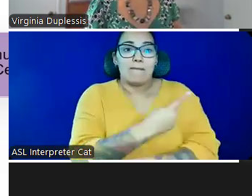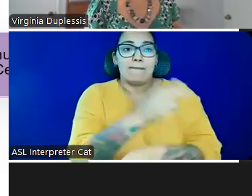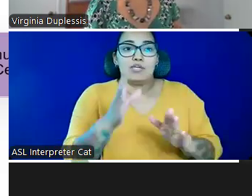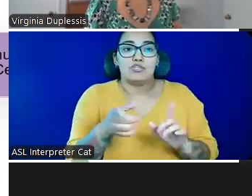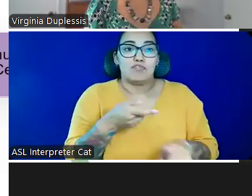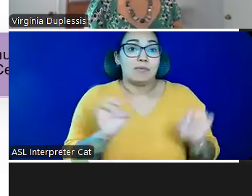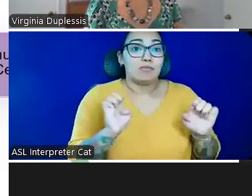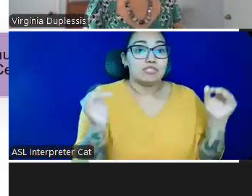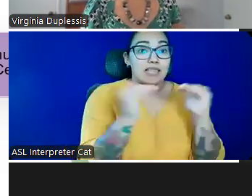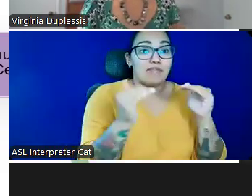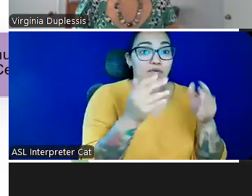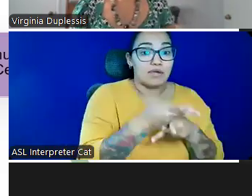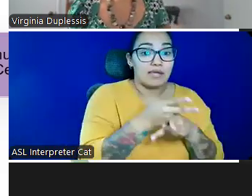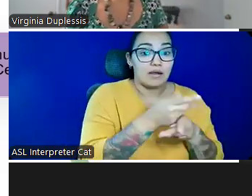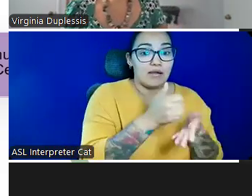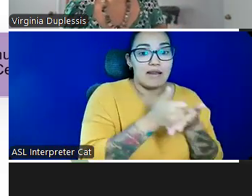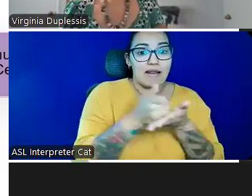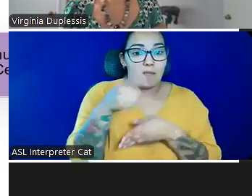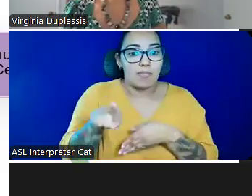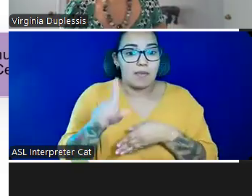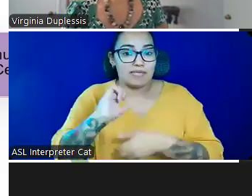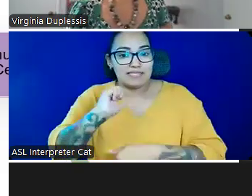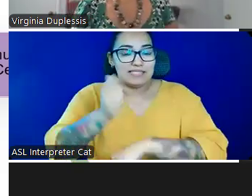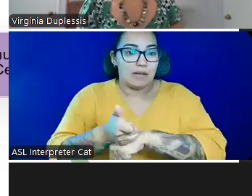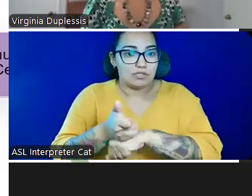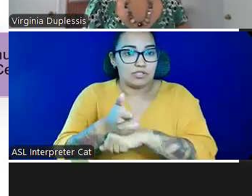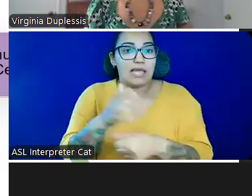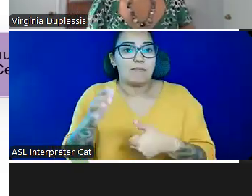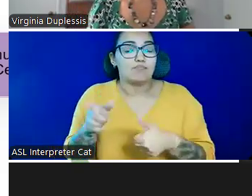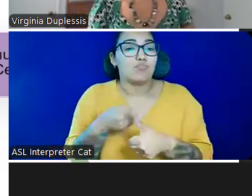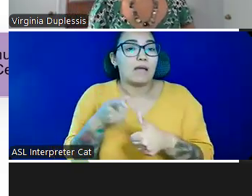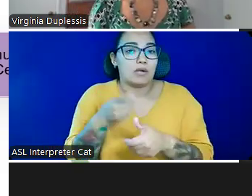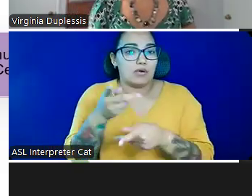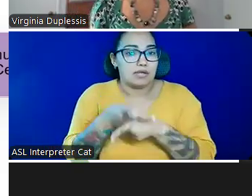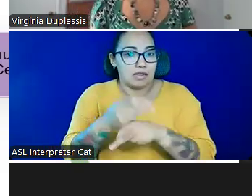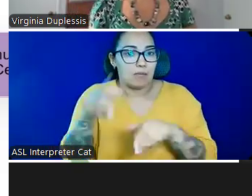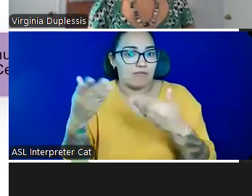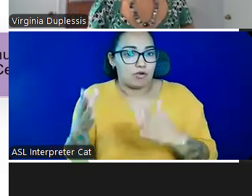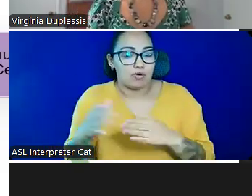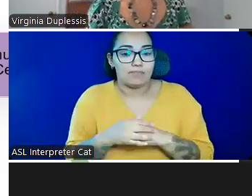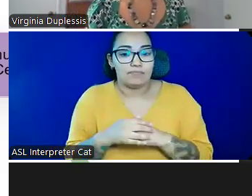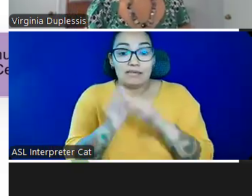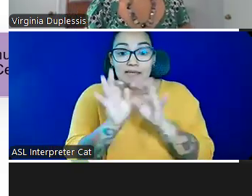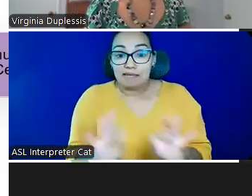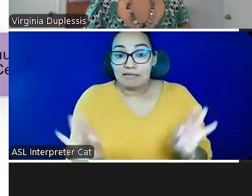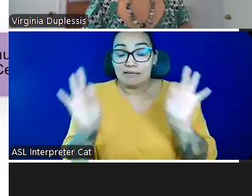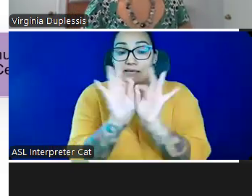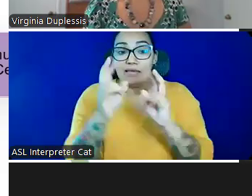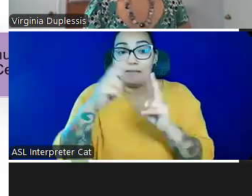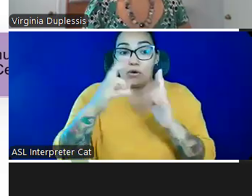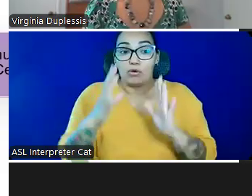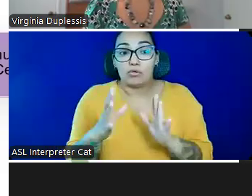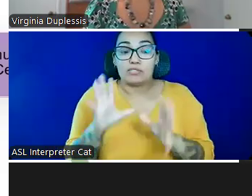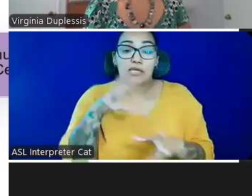level care by helping them establish a primary care provider. Key partners include health